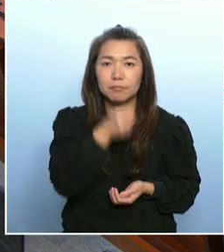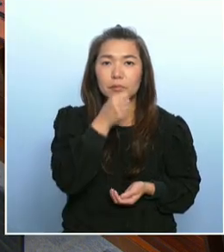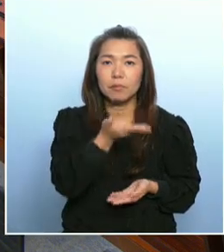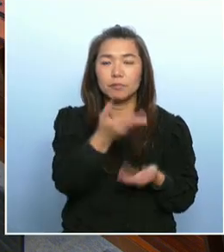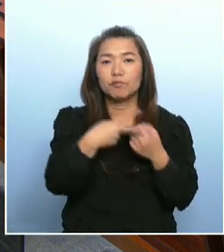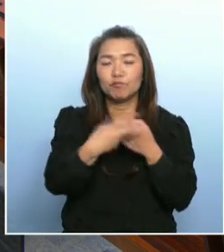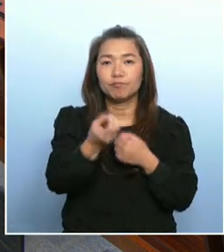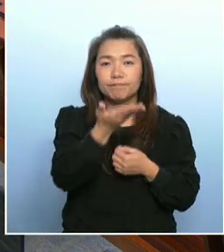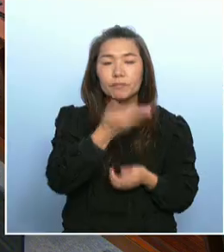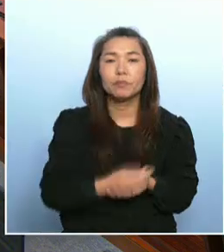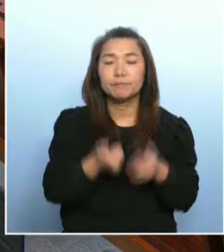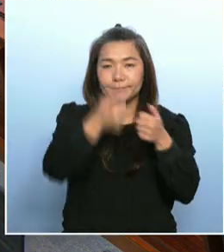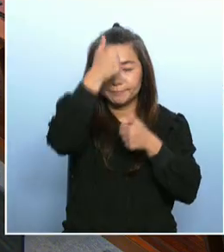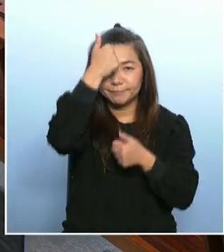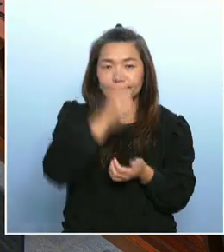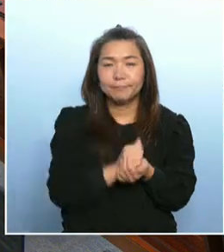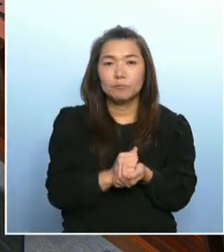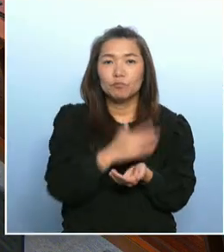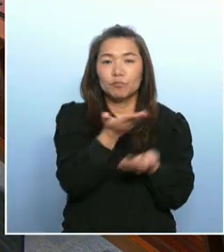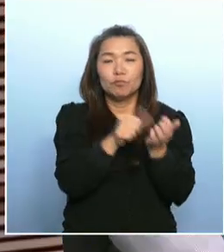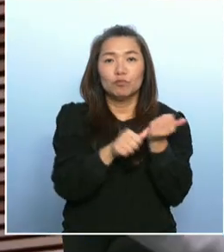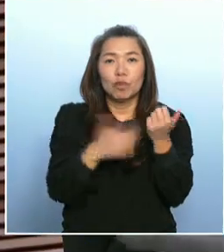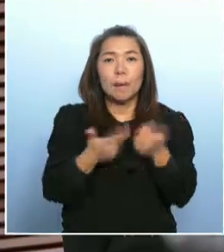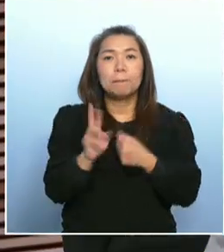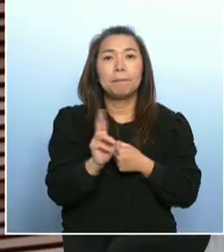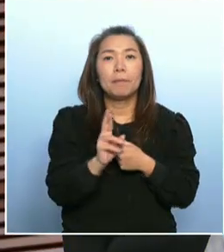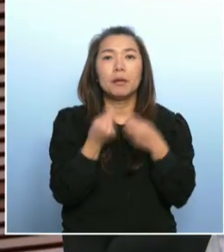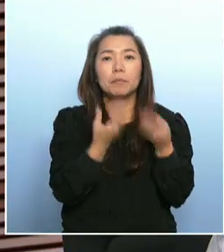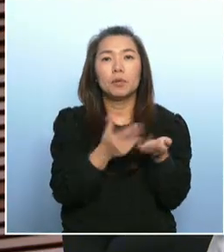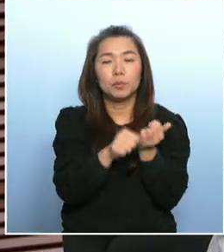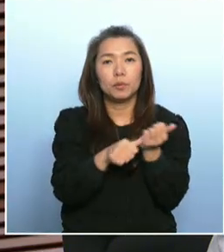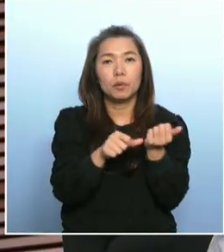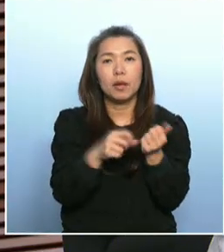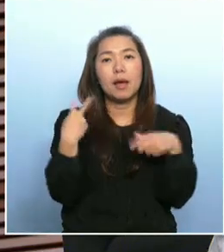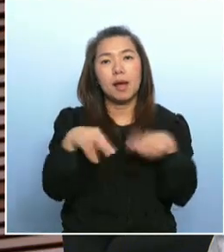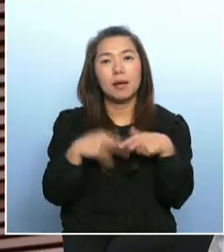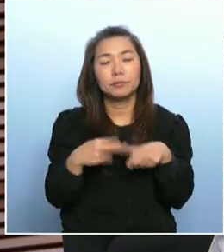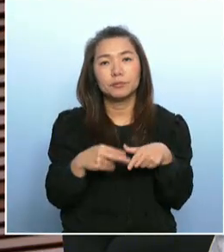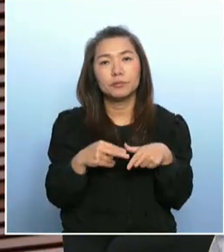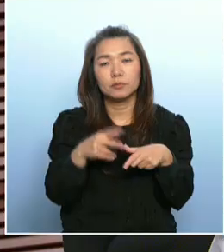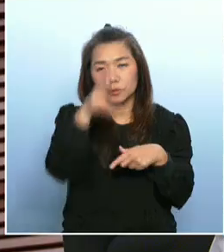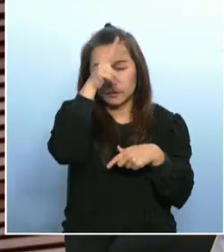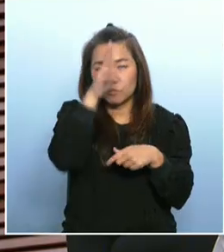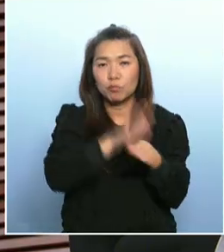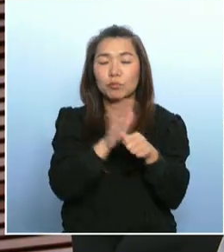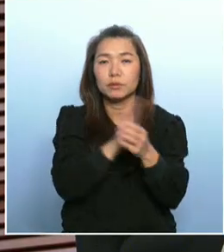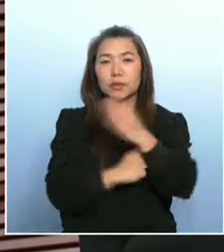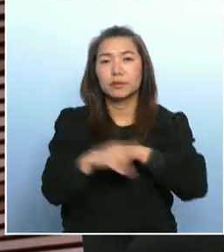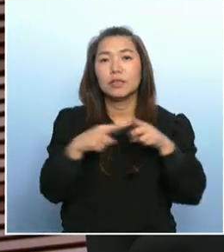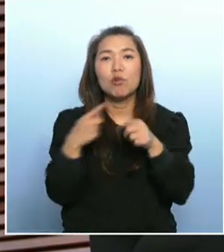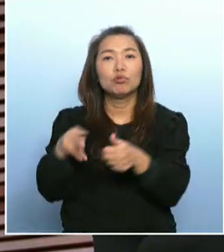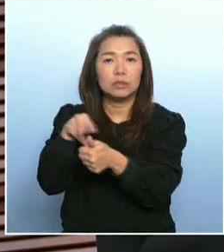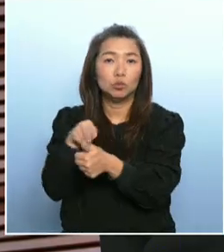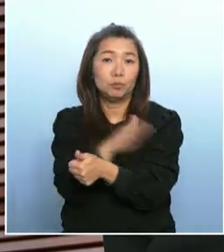Please turn on the Undersecretary's microphone. Thank you. Madam Chair, members, this paper briefs members on the financial support for persons with disabilities